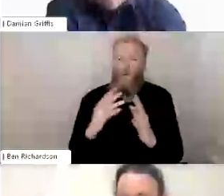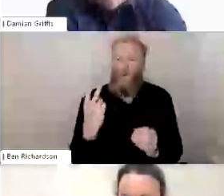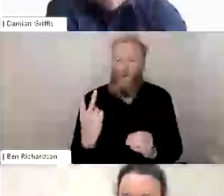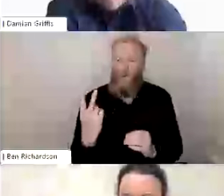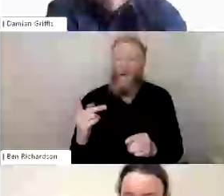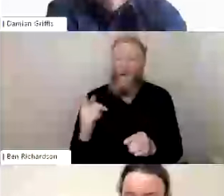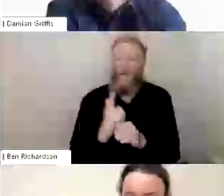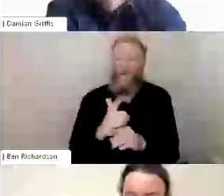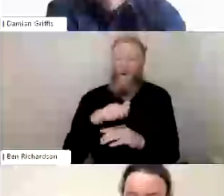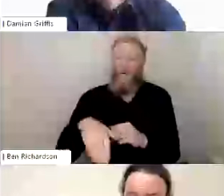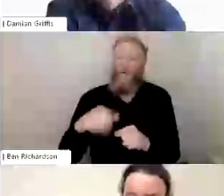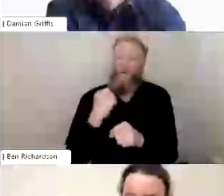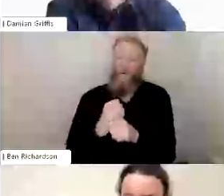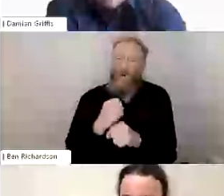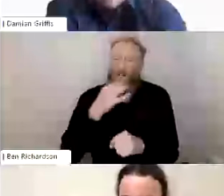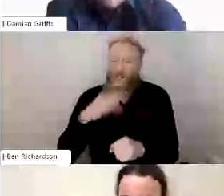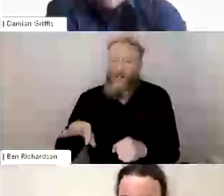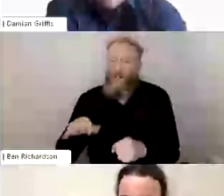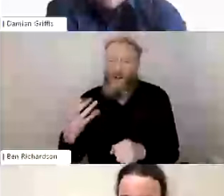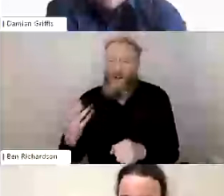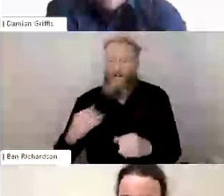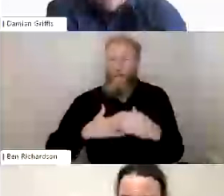grandchildren exhibiting behaviours that